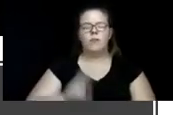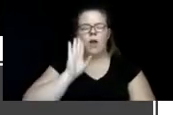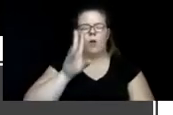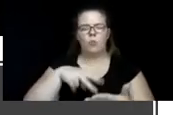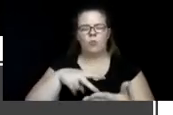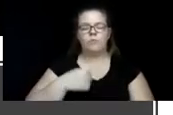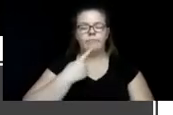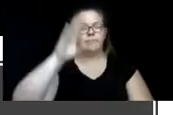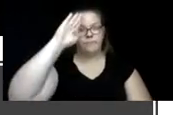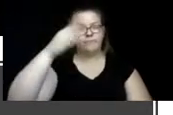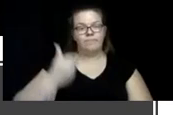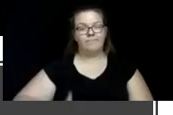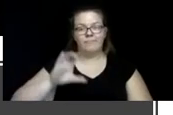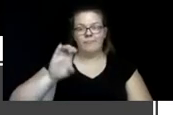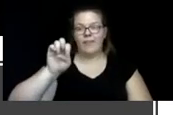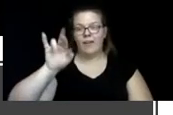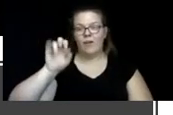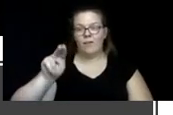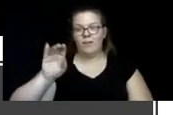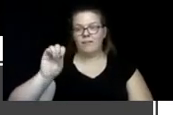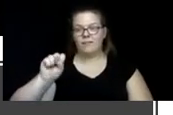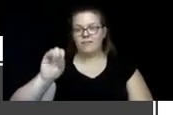it's Erin Scott, the